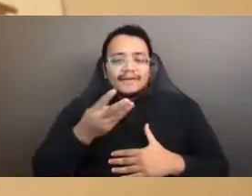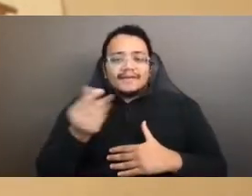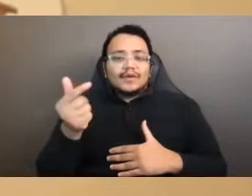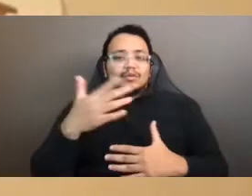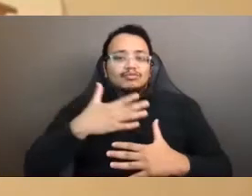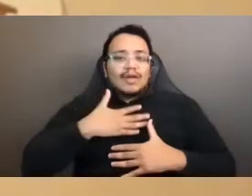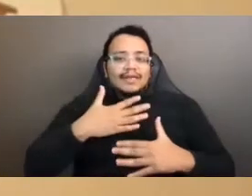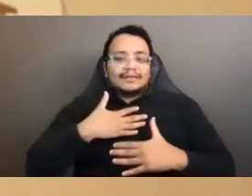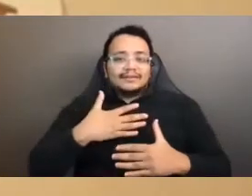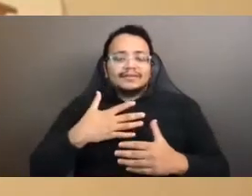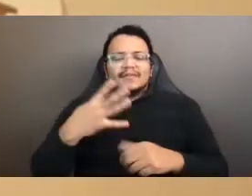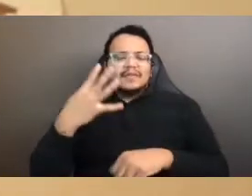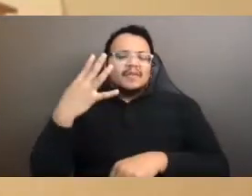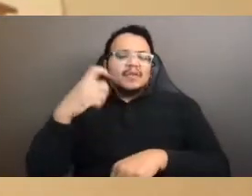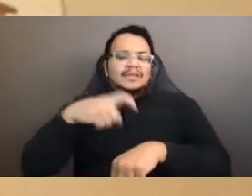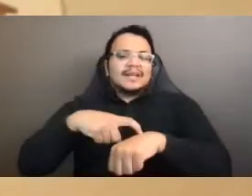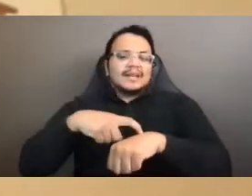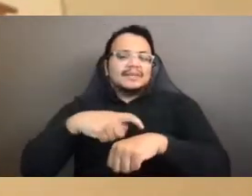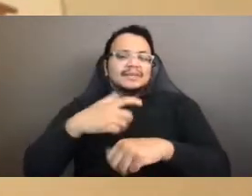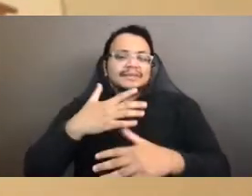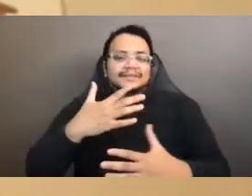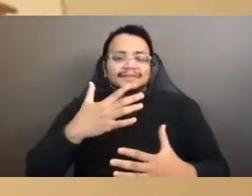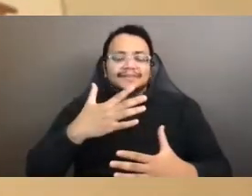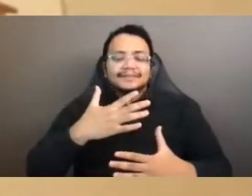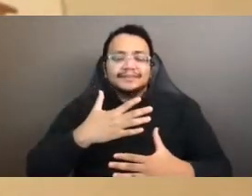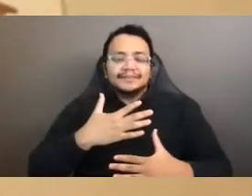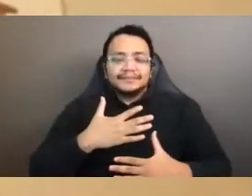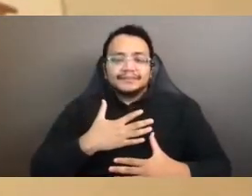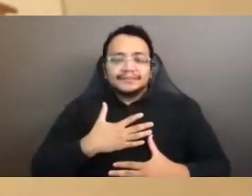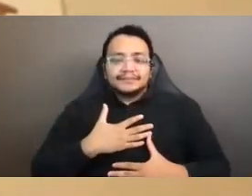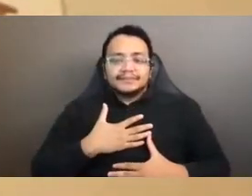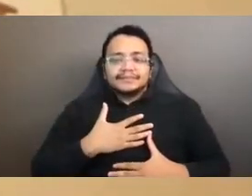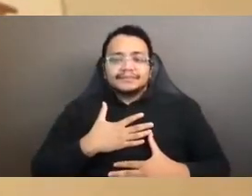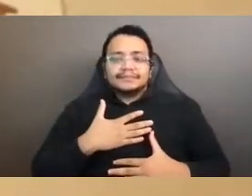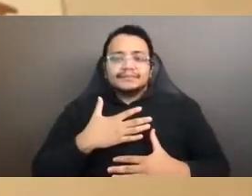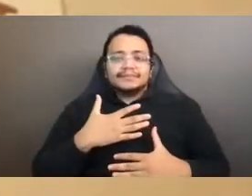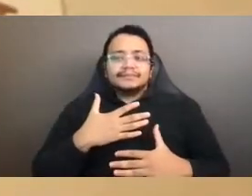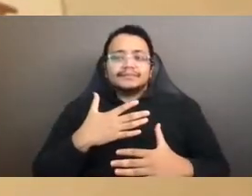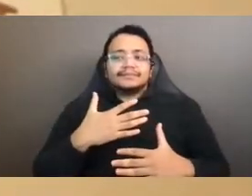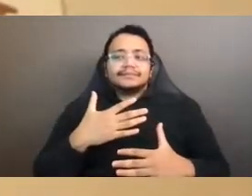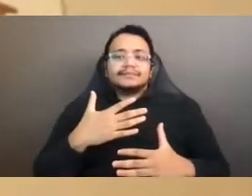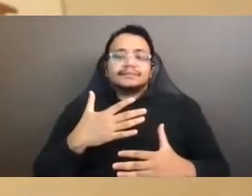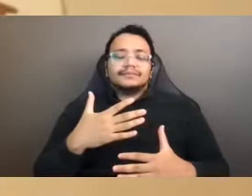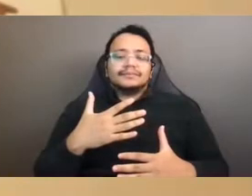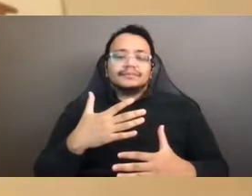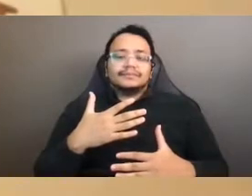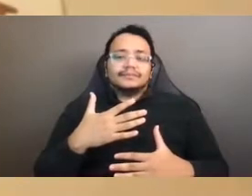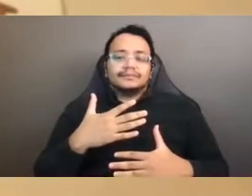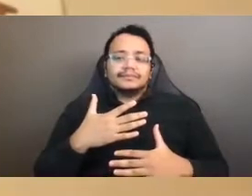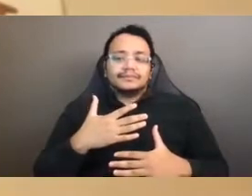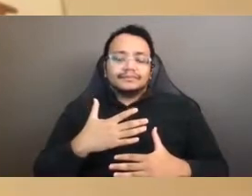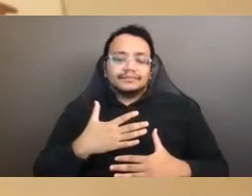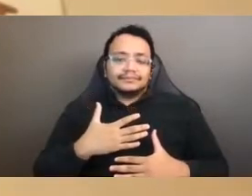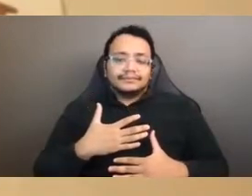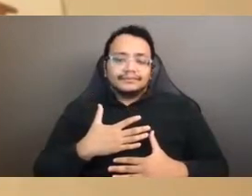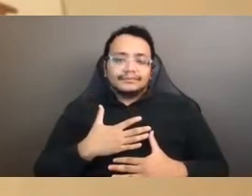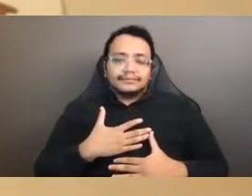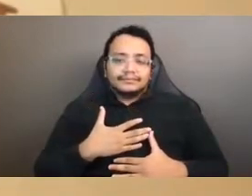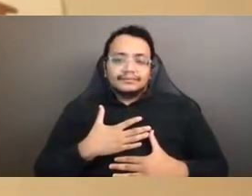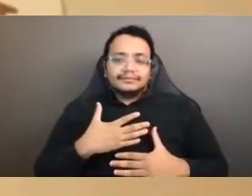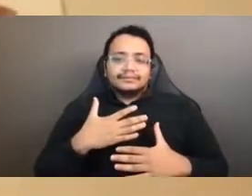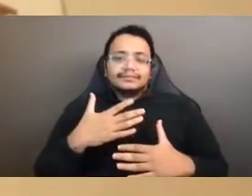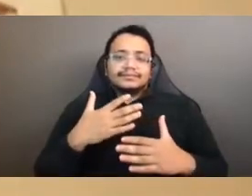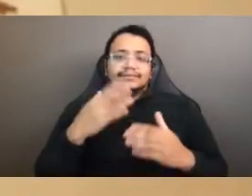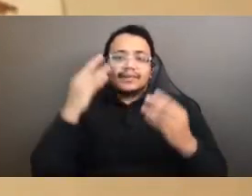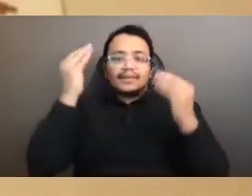Ideally, we'll take 4 of these breaths. And I'm really hoping that as we take these breaths, you think about those 4 corners of